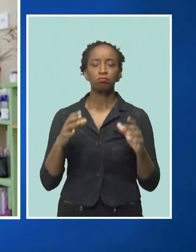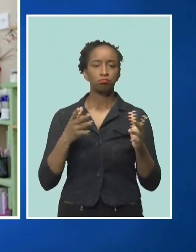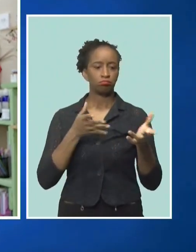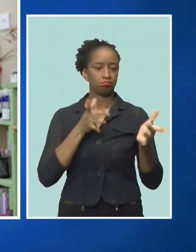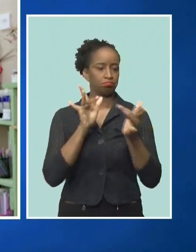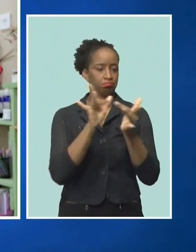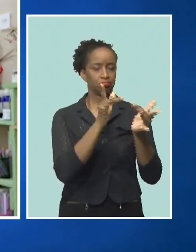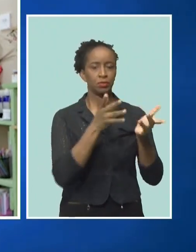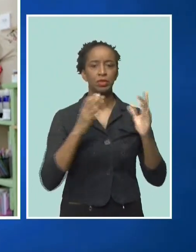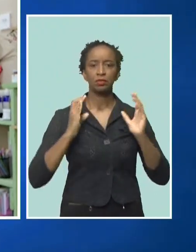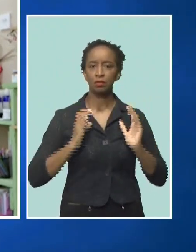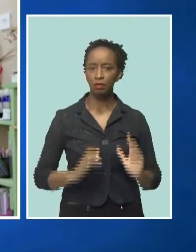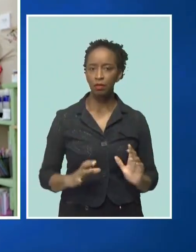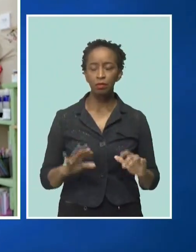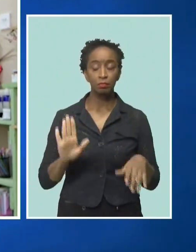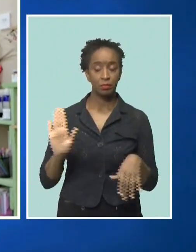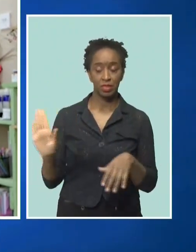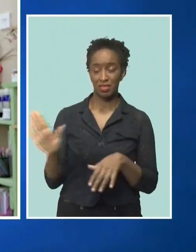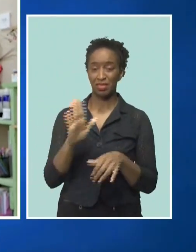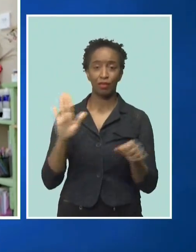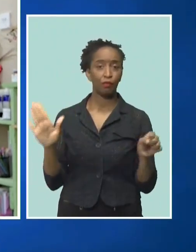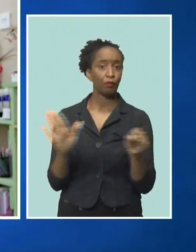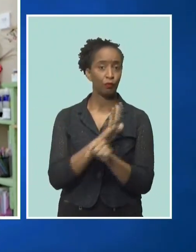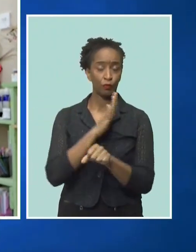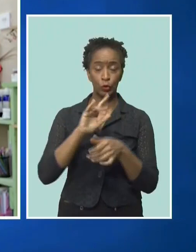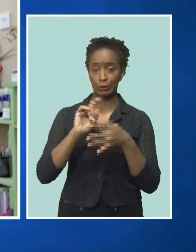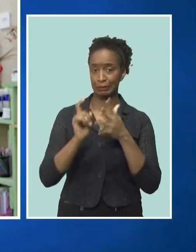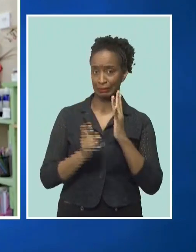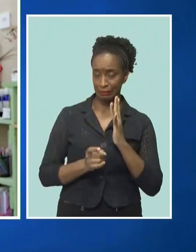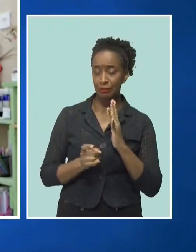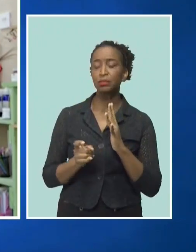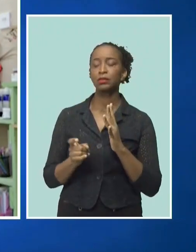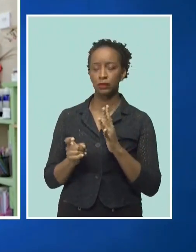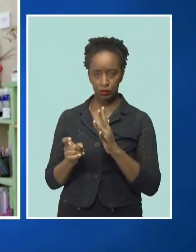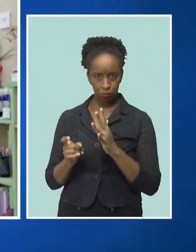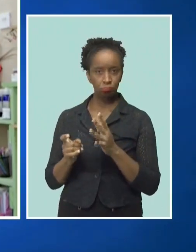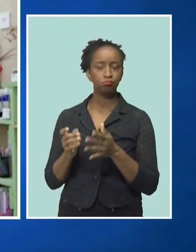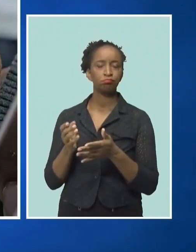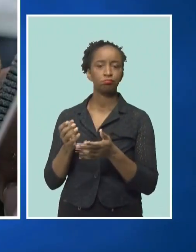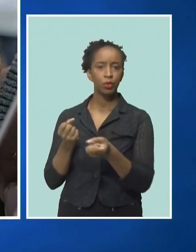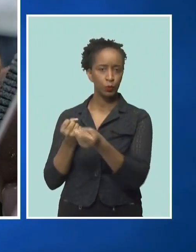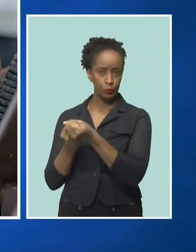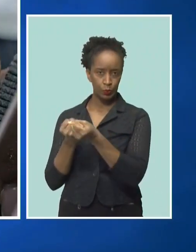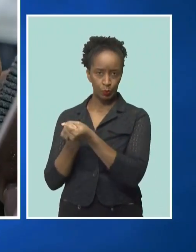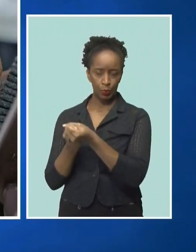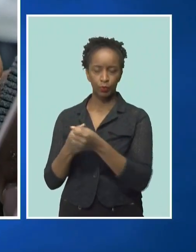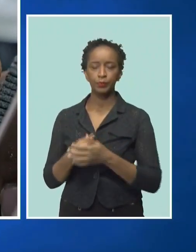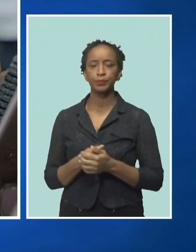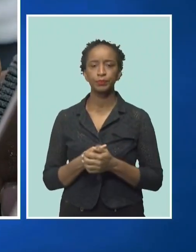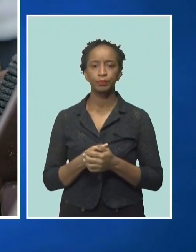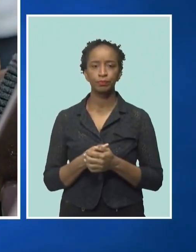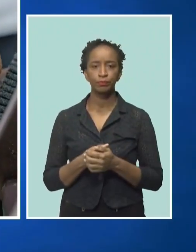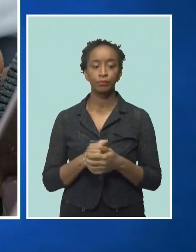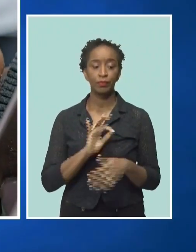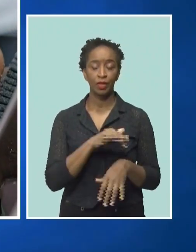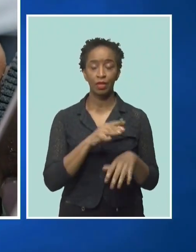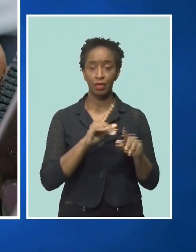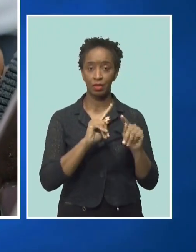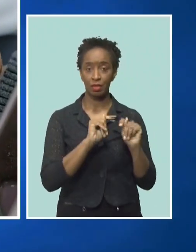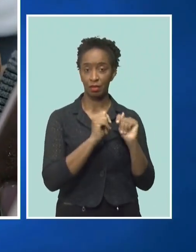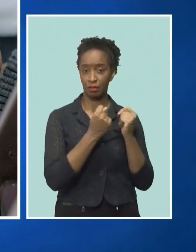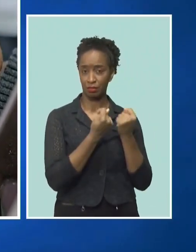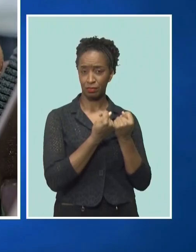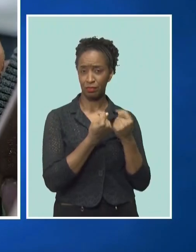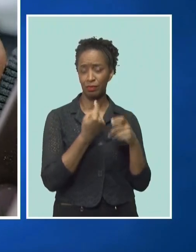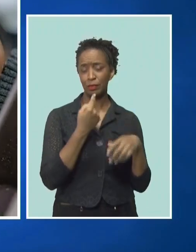were, in terms of social media and a bit of additional marketing as well. The Vault retail and marketing officials say it's not a